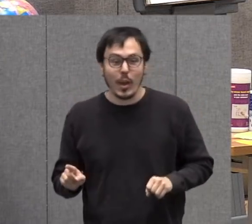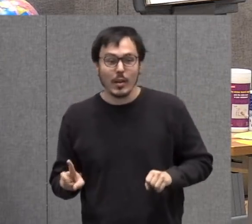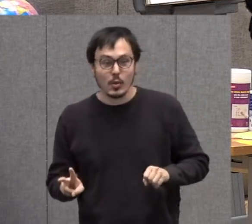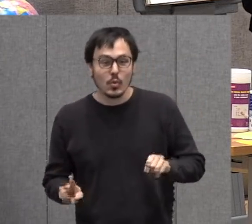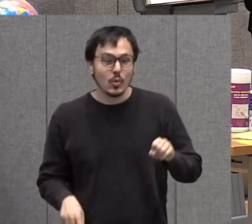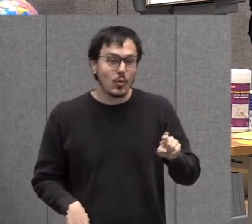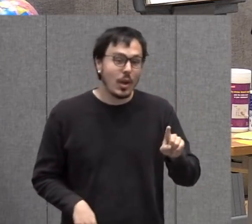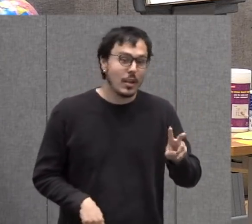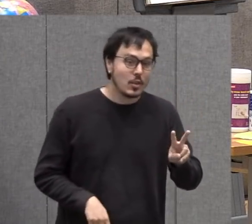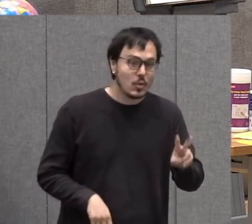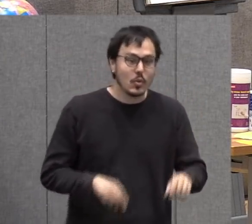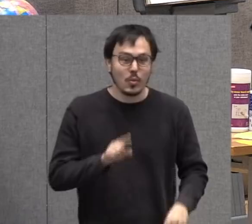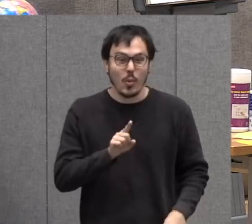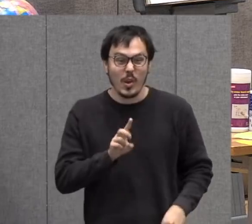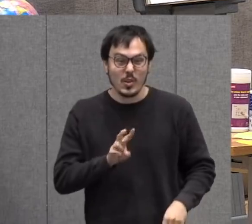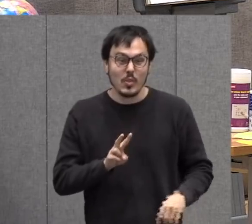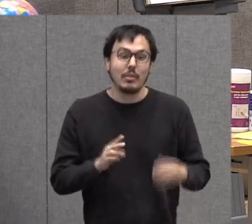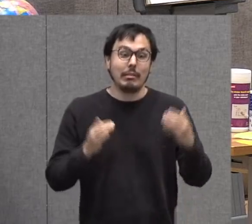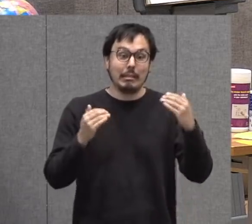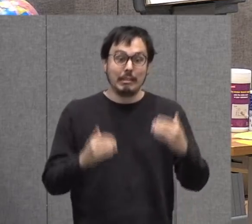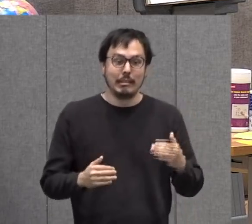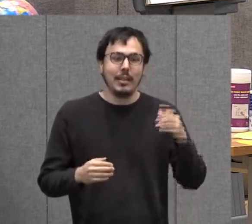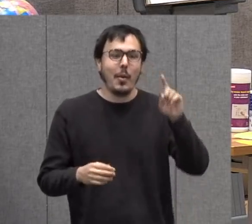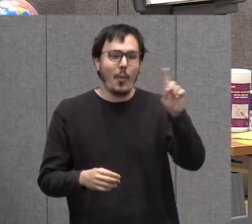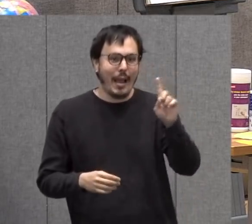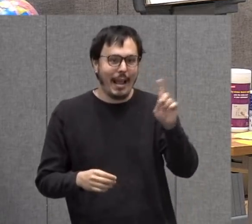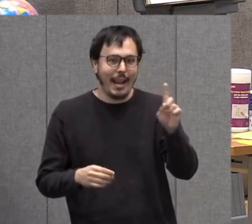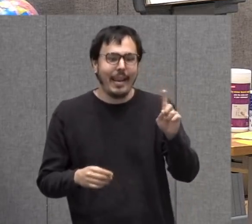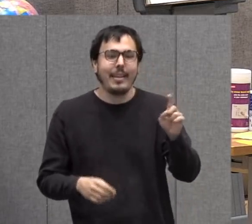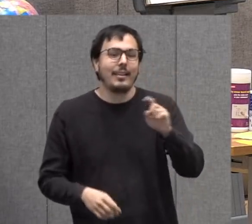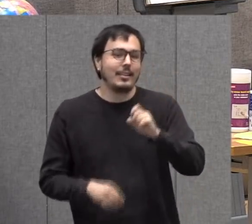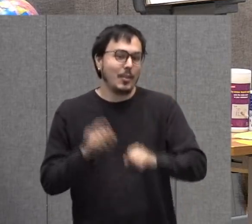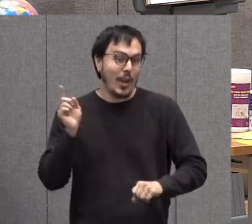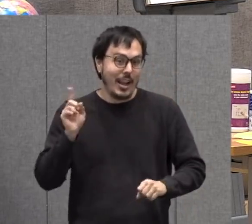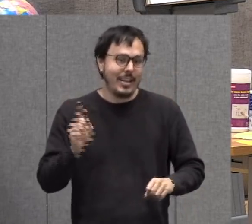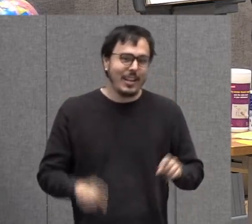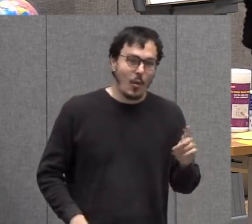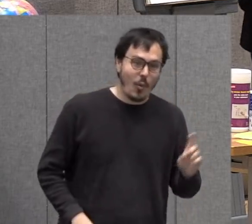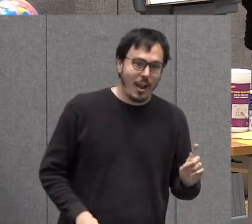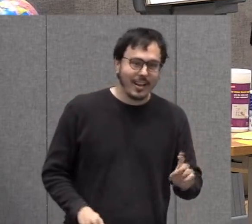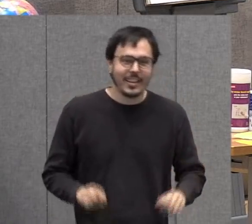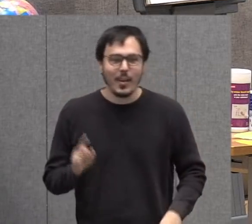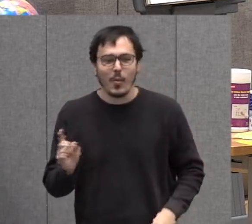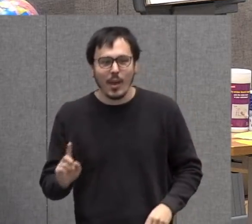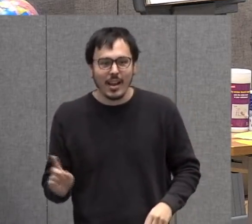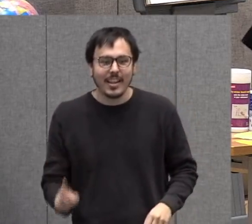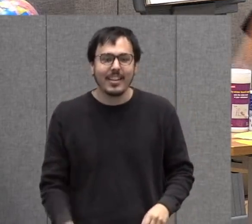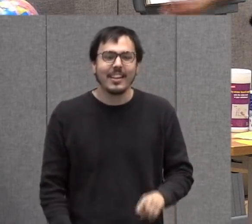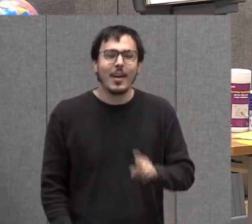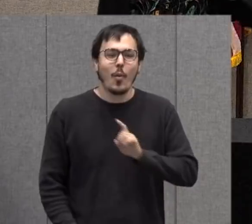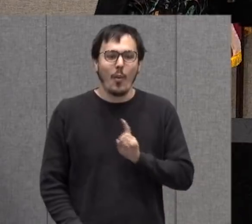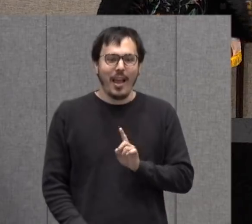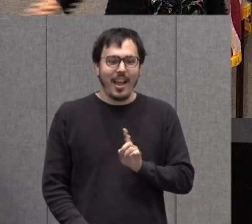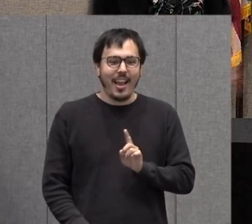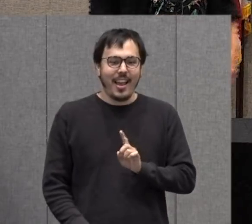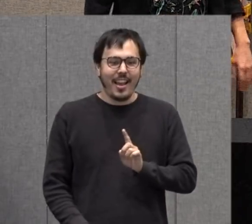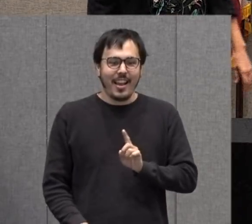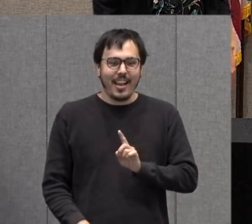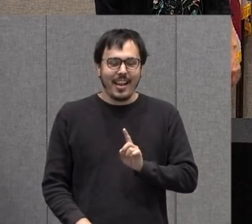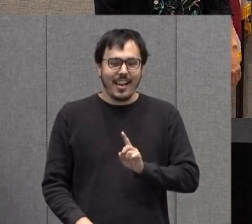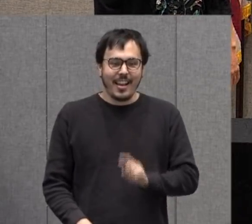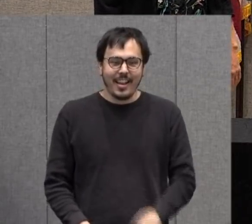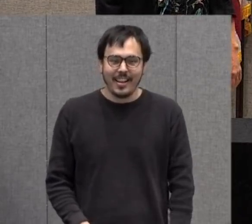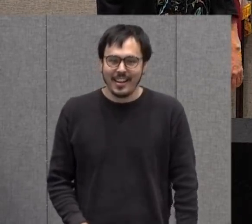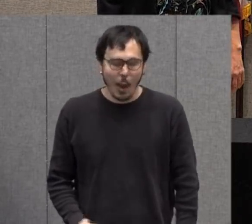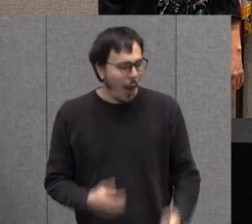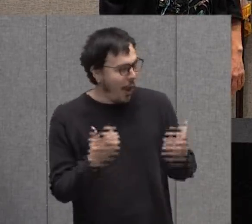2. 1, 2. 1, 2. 1. 1. 1. 1. 1. 1. Wow.